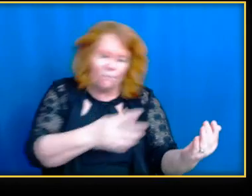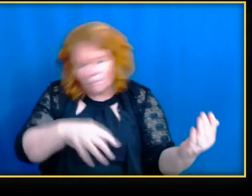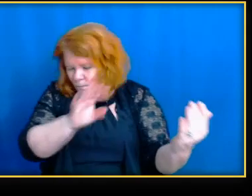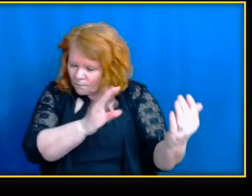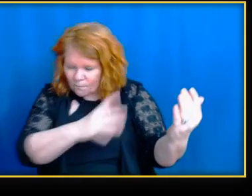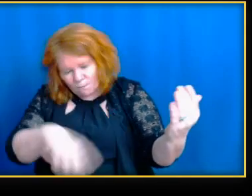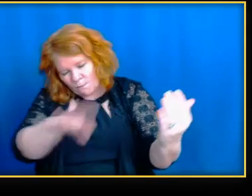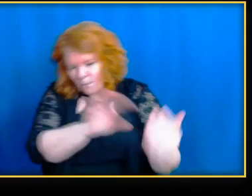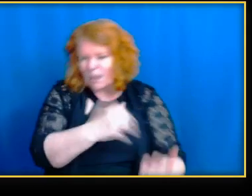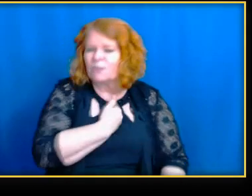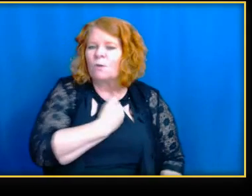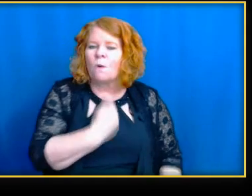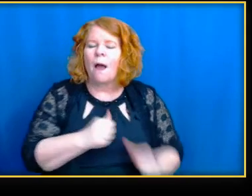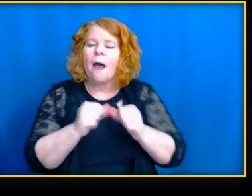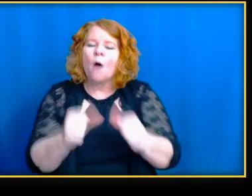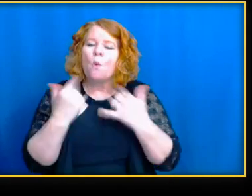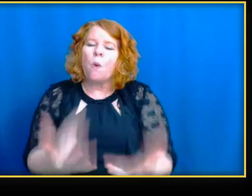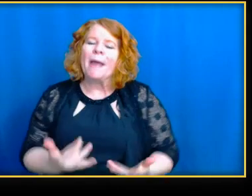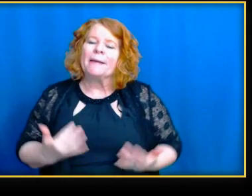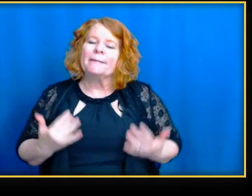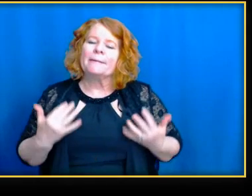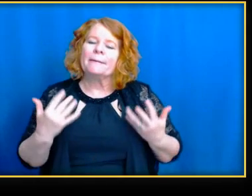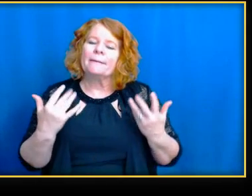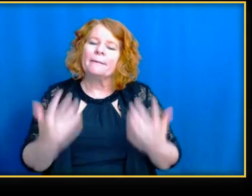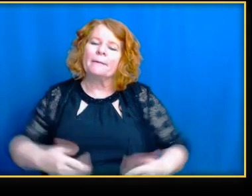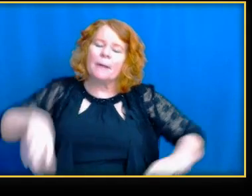And so I stay.